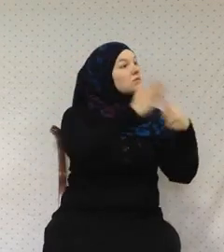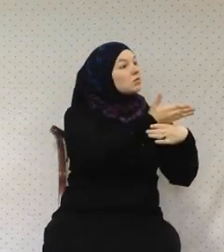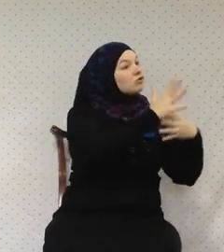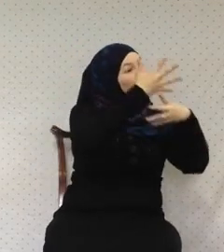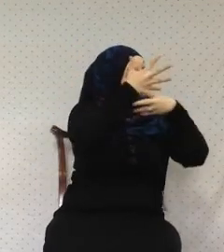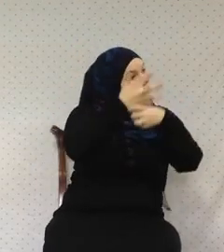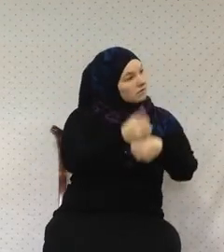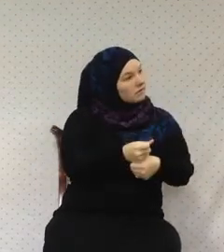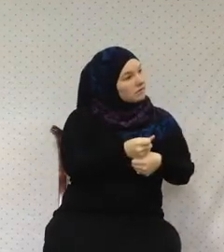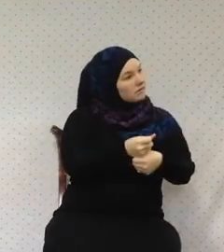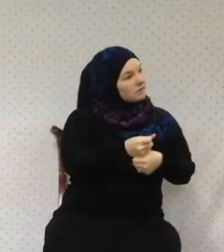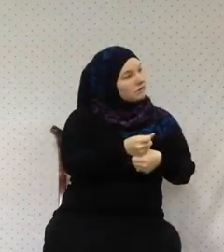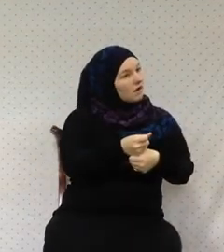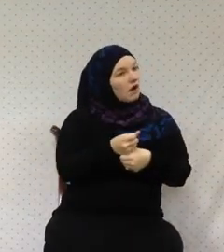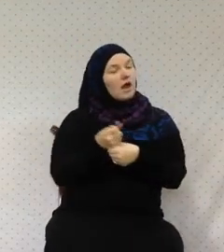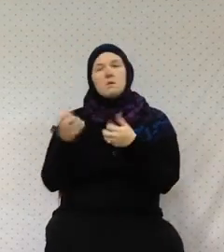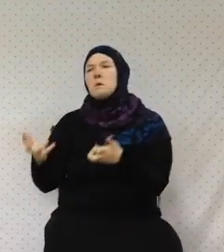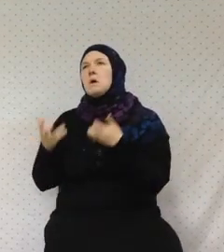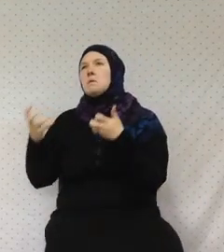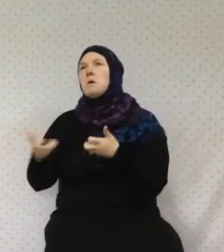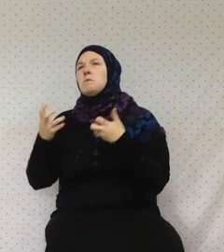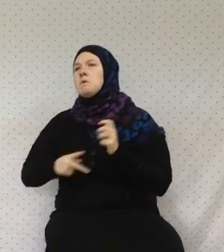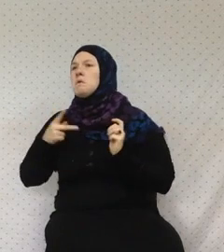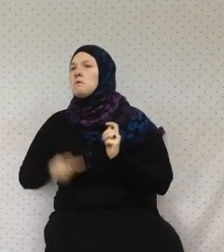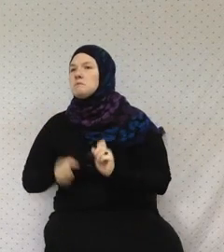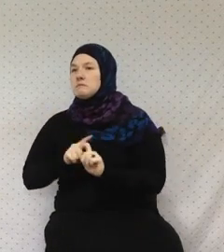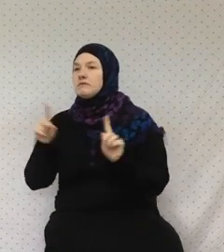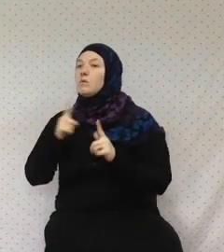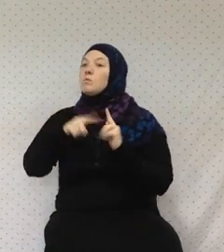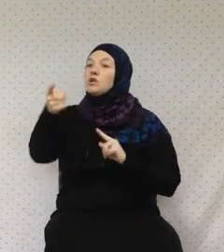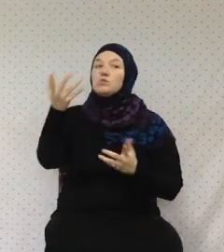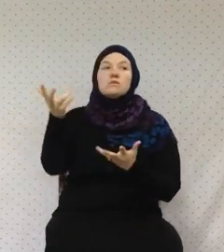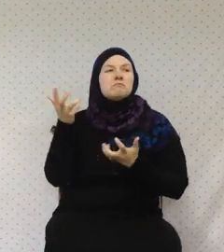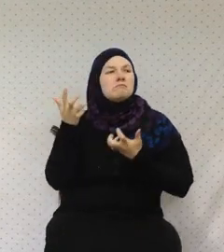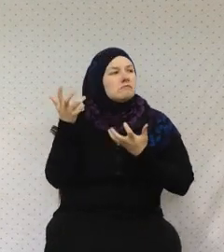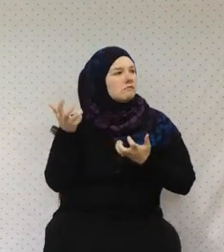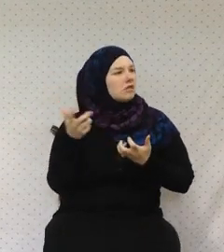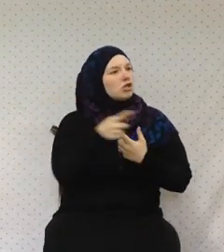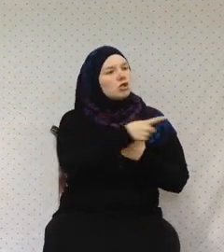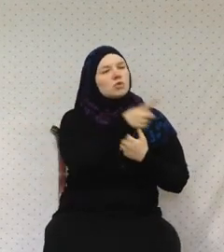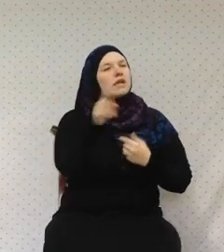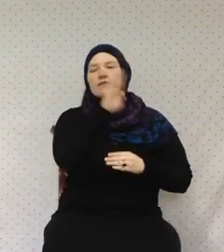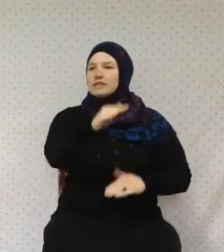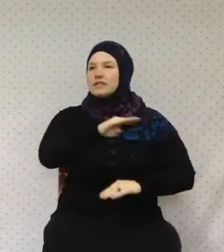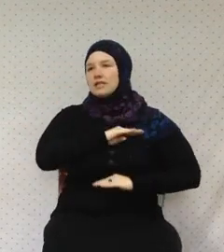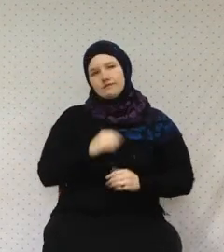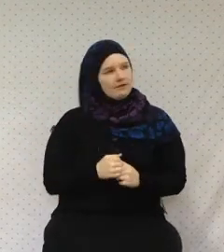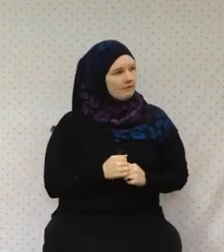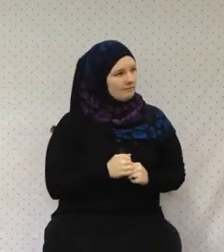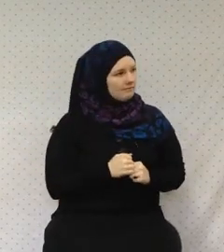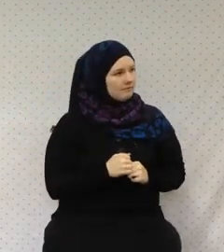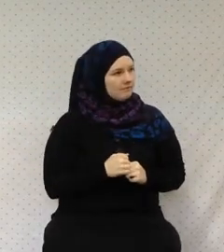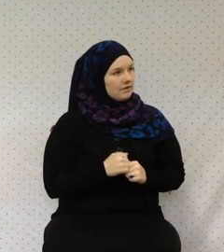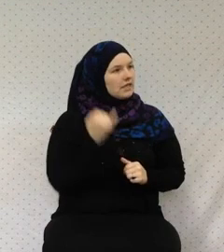trusting and being desperate is, when you are desperate, you're never satisfied with whatever you